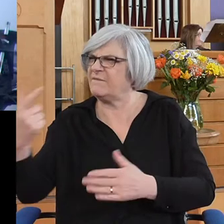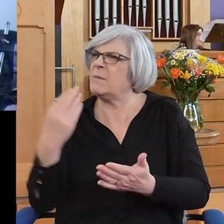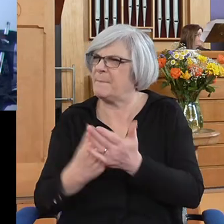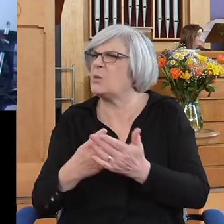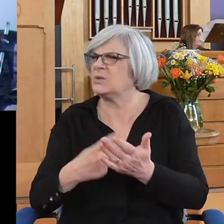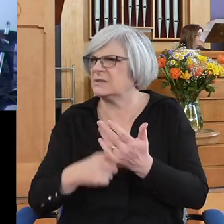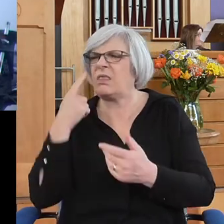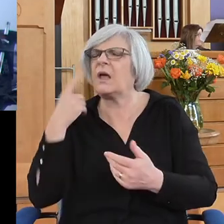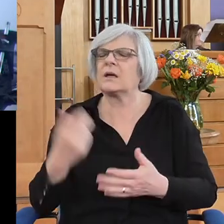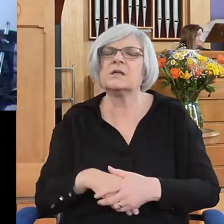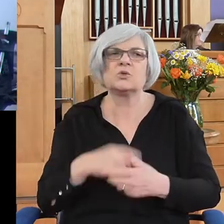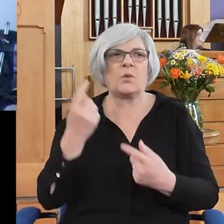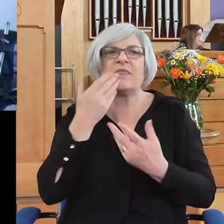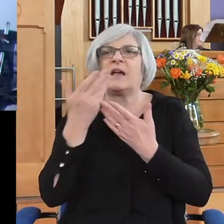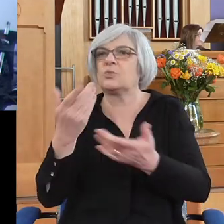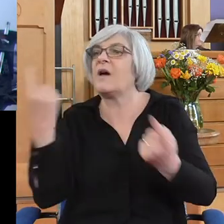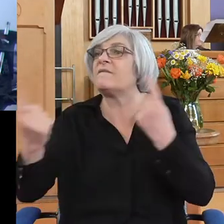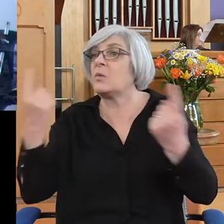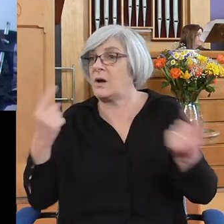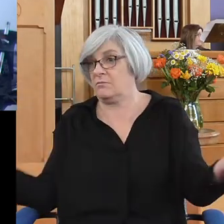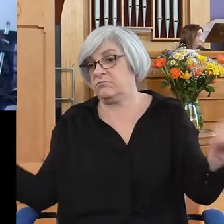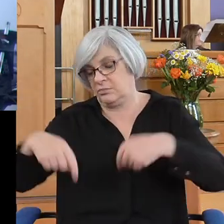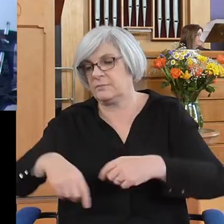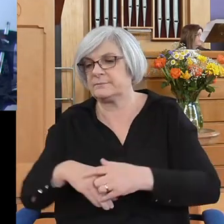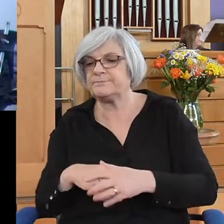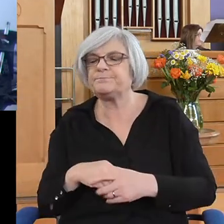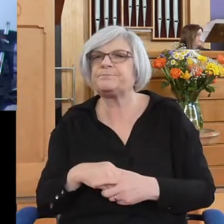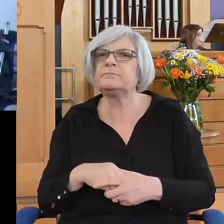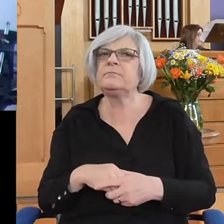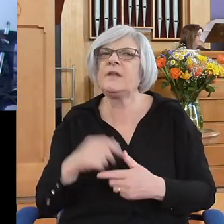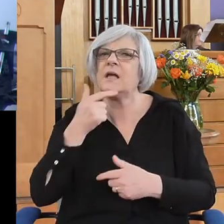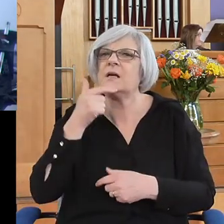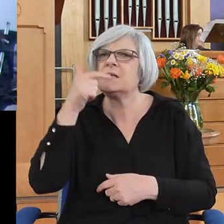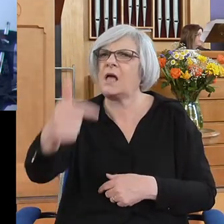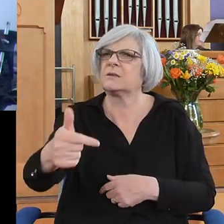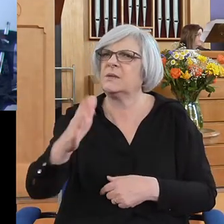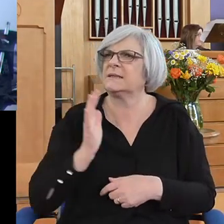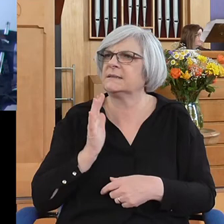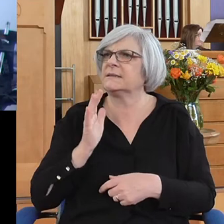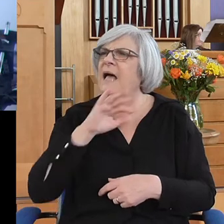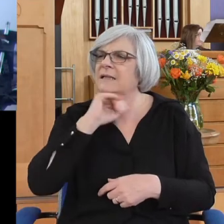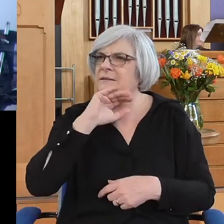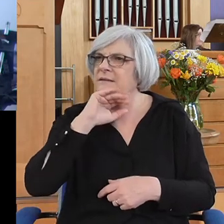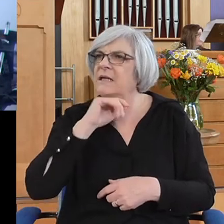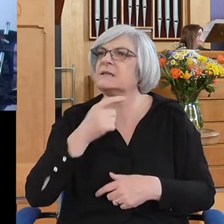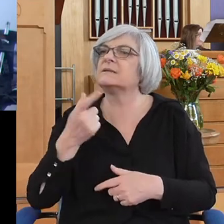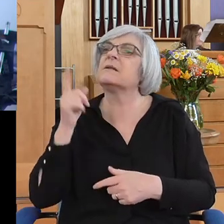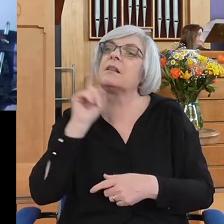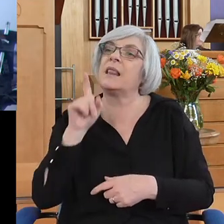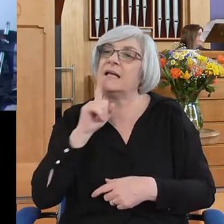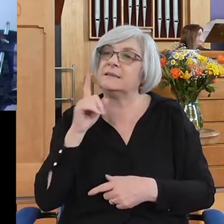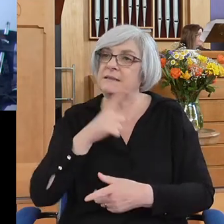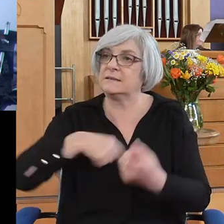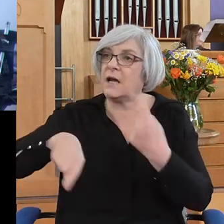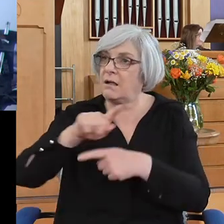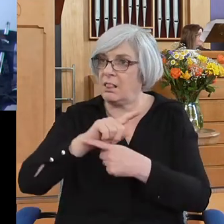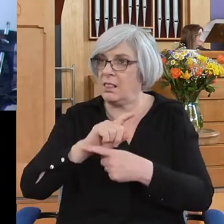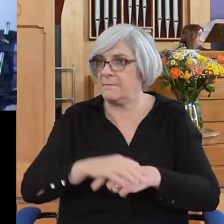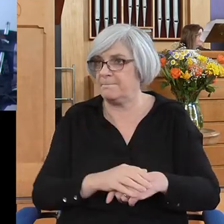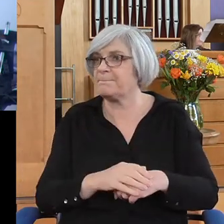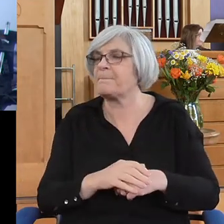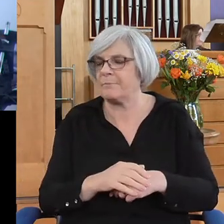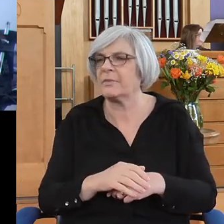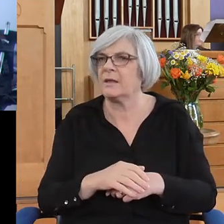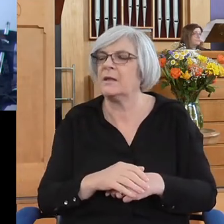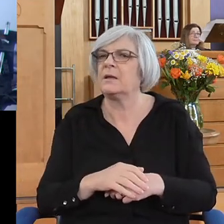everyone who came along and supported them in any way. Next Saturday will be the turn of the ladies' circle, that's always a good one. And